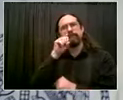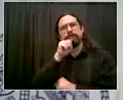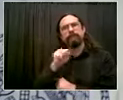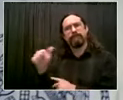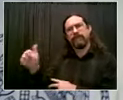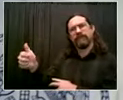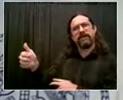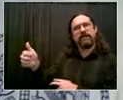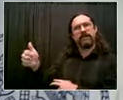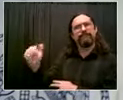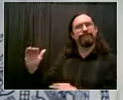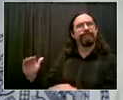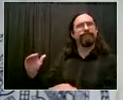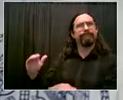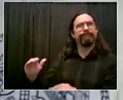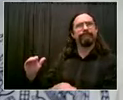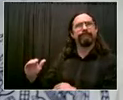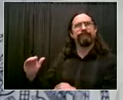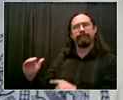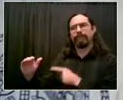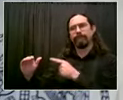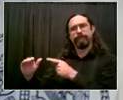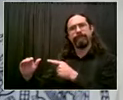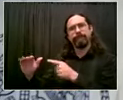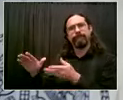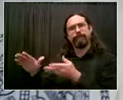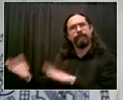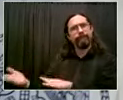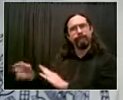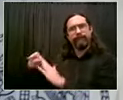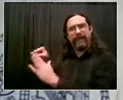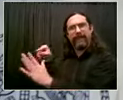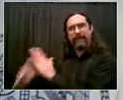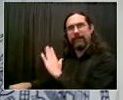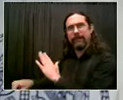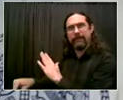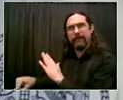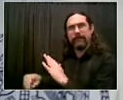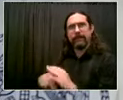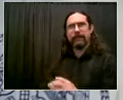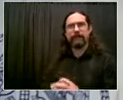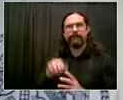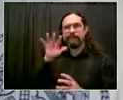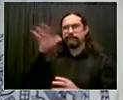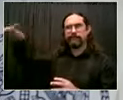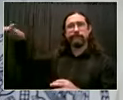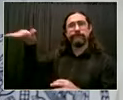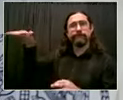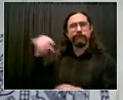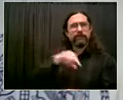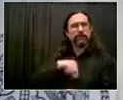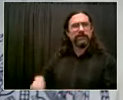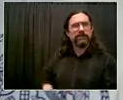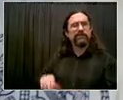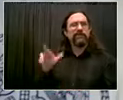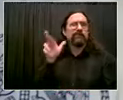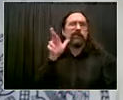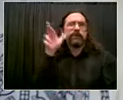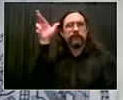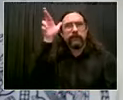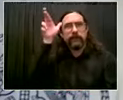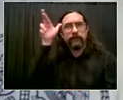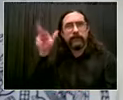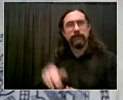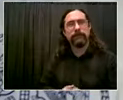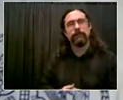by a cowardly, horrible human being who fired gunshots just randomly